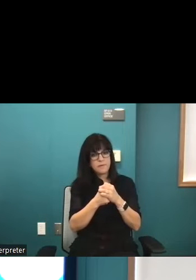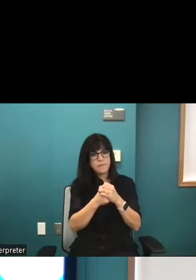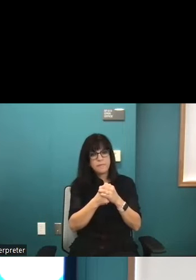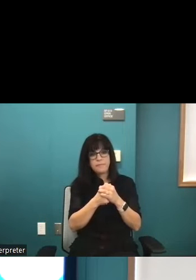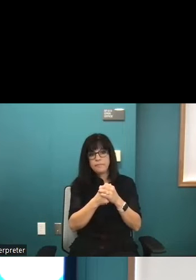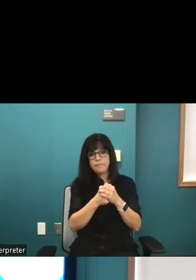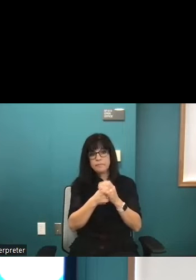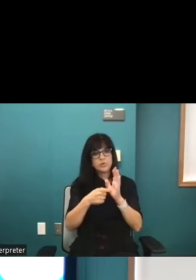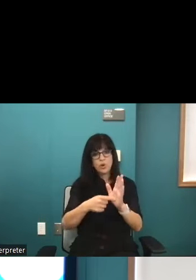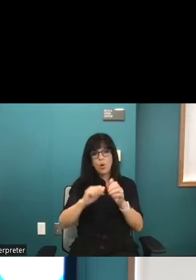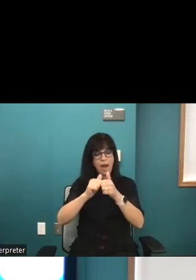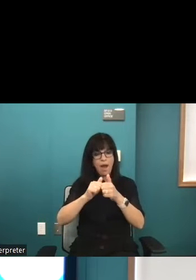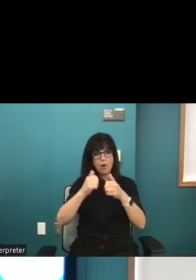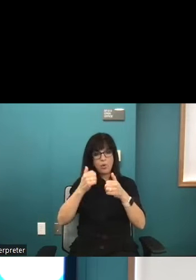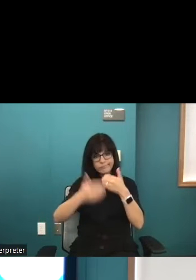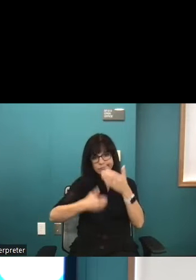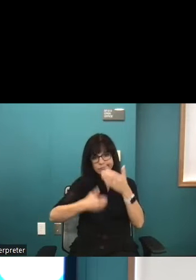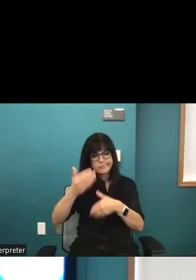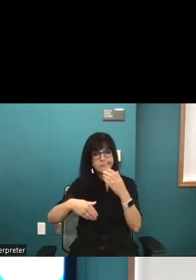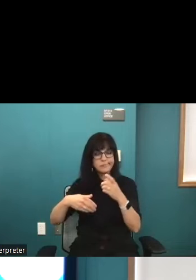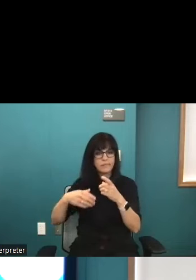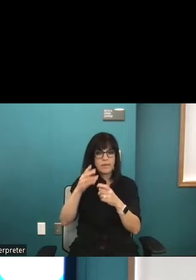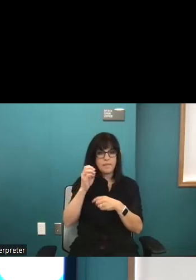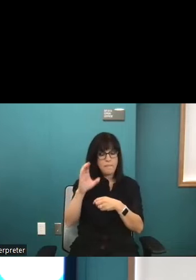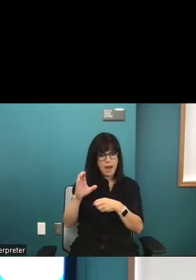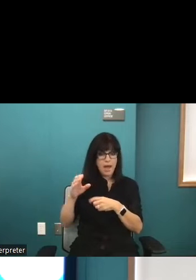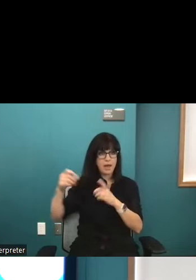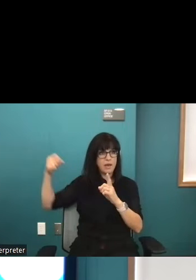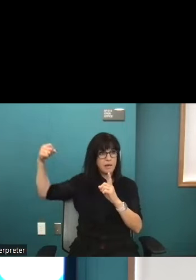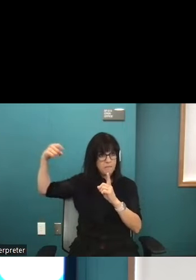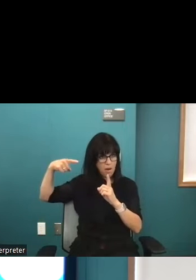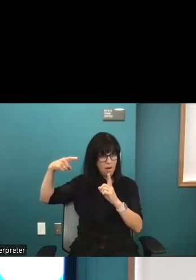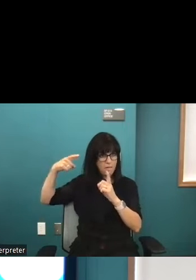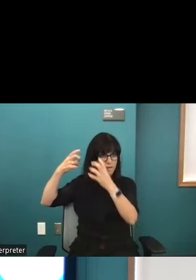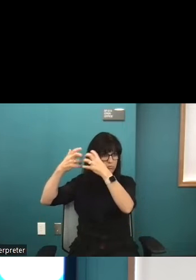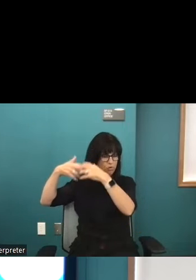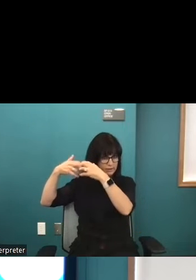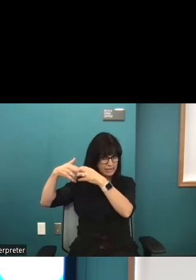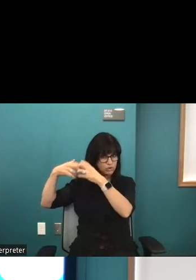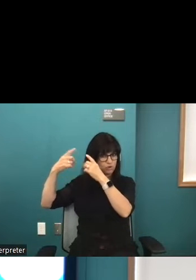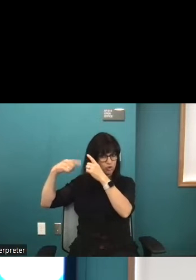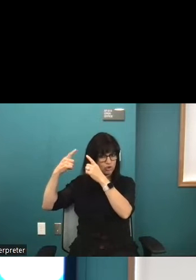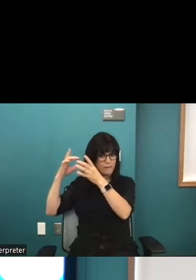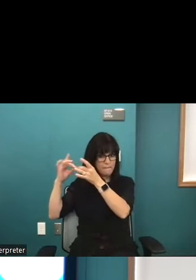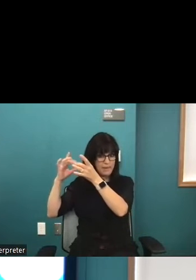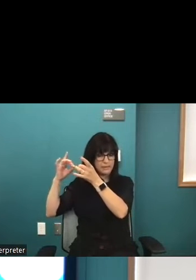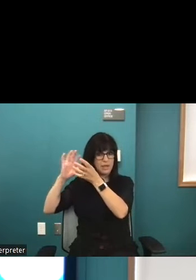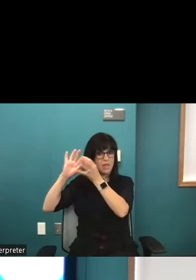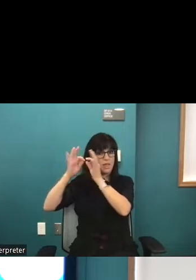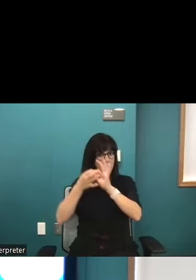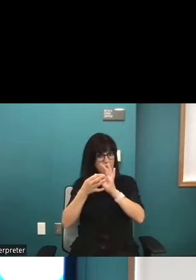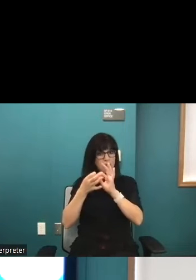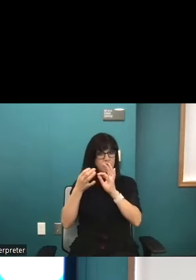just shows how the cochlear implant works. The microphone picks up sound, sends it to the processor, and that message is then